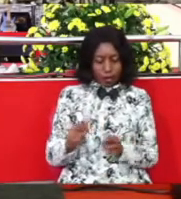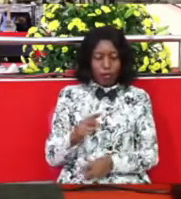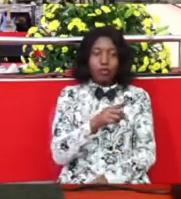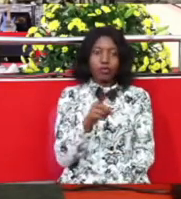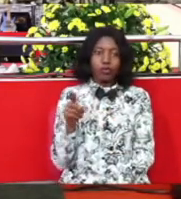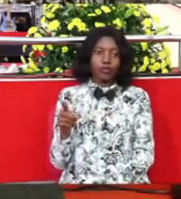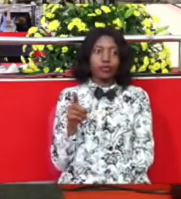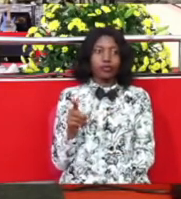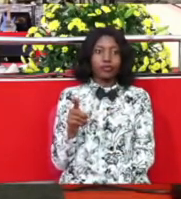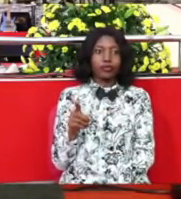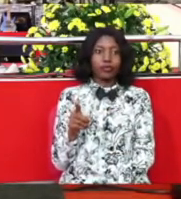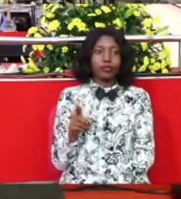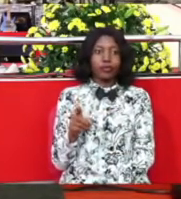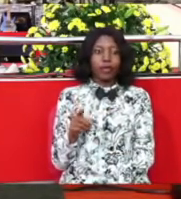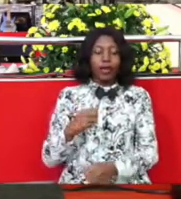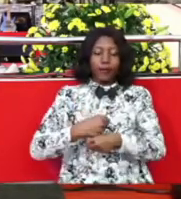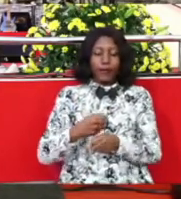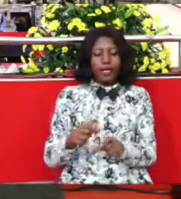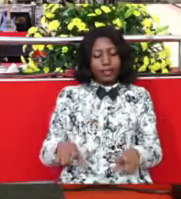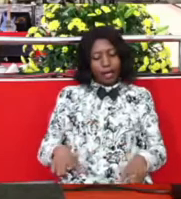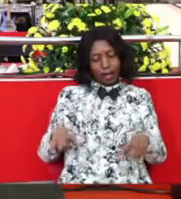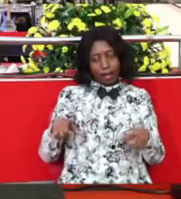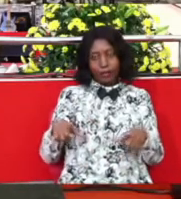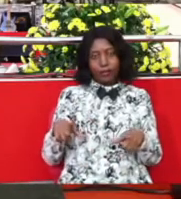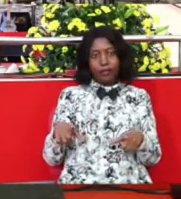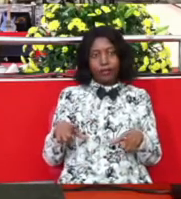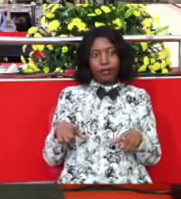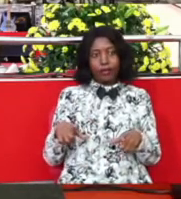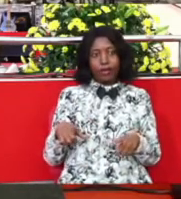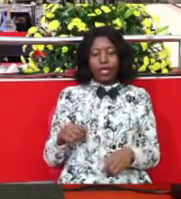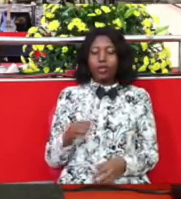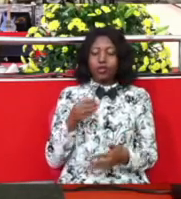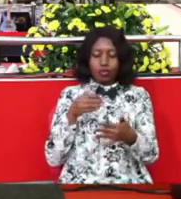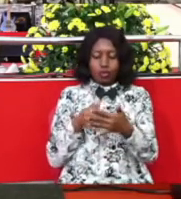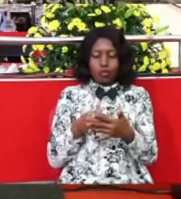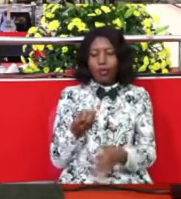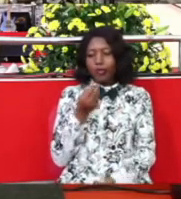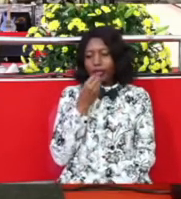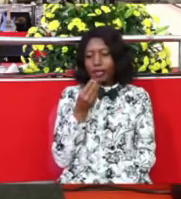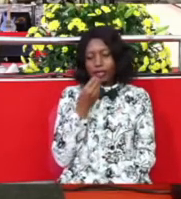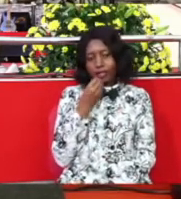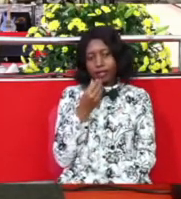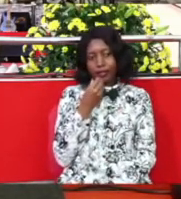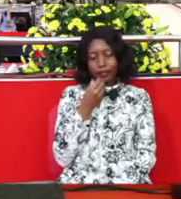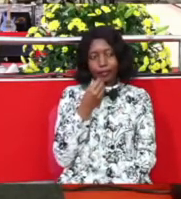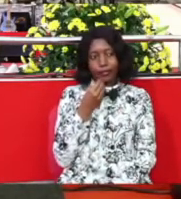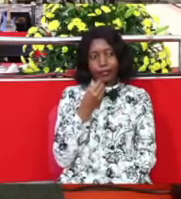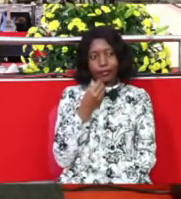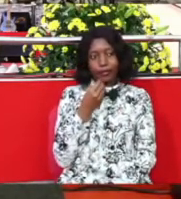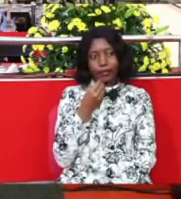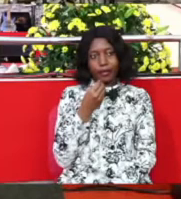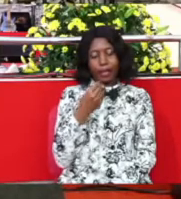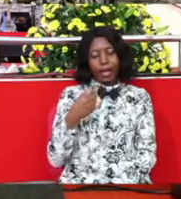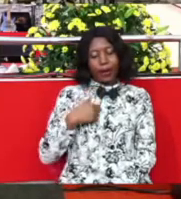is a lifestyle that is beyond just abstaining from food. Na ninaongea kuhusu zaidi tu ya kutokula chakula. I know from